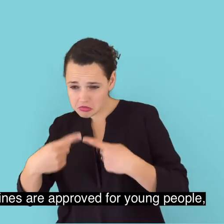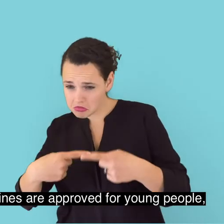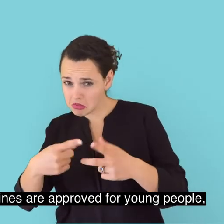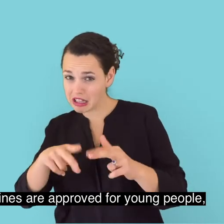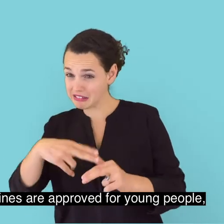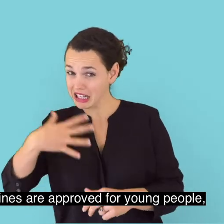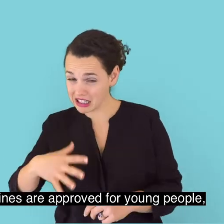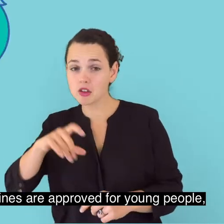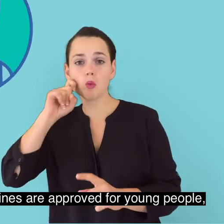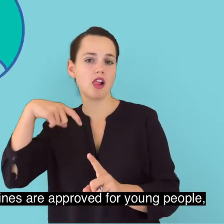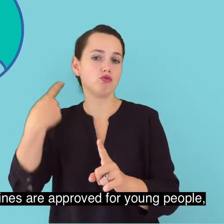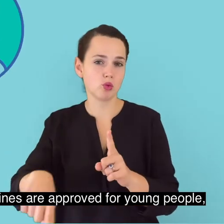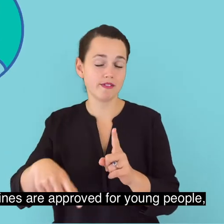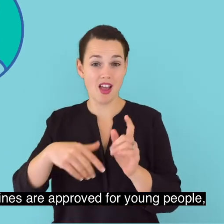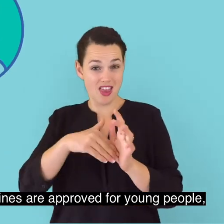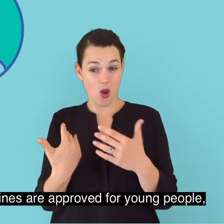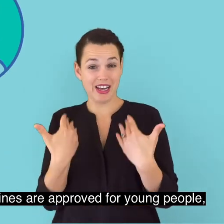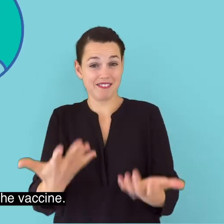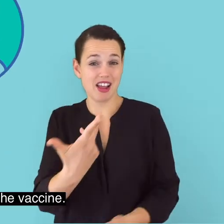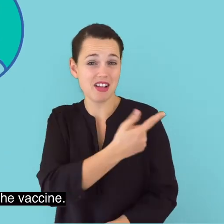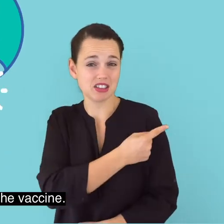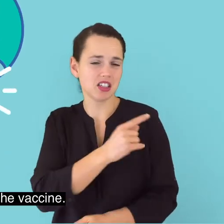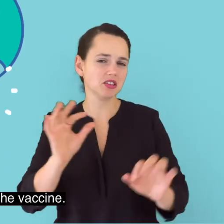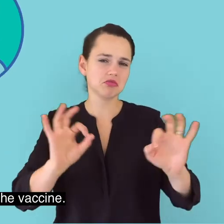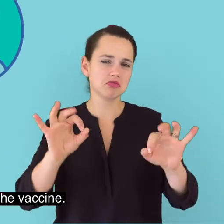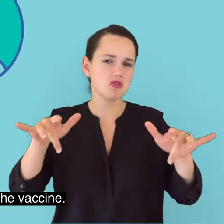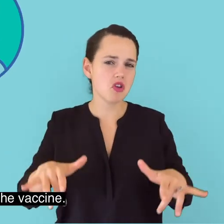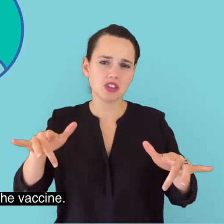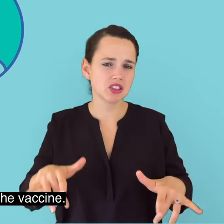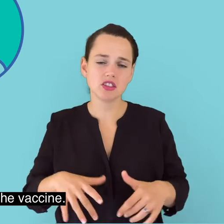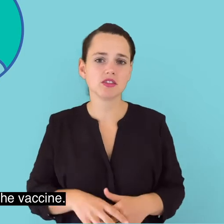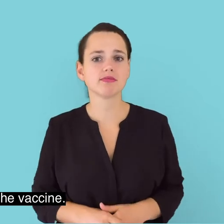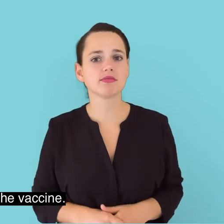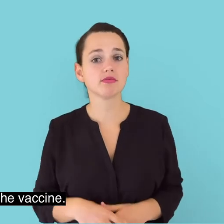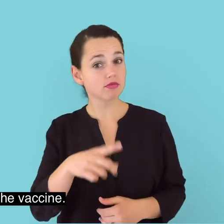decision and the vaccines are approved for young people, they will then receive the vaccine. vaccine.